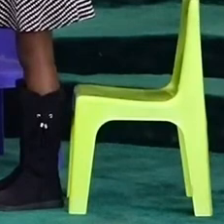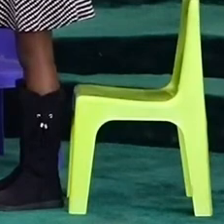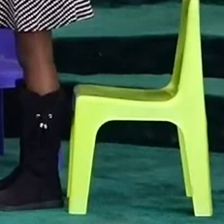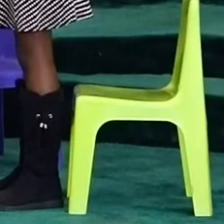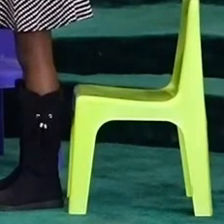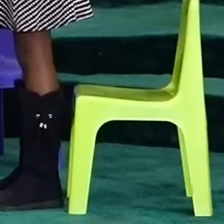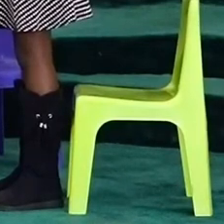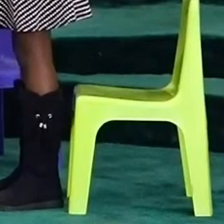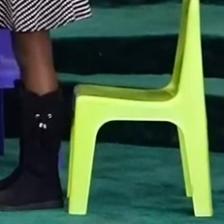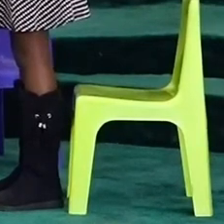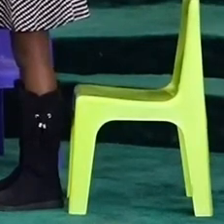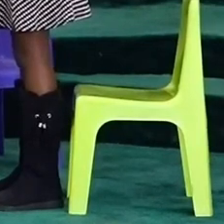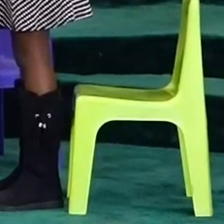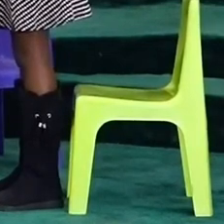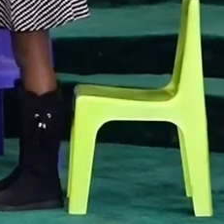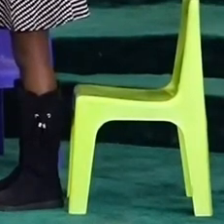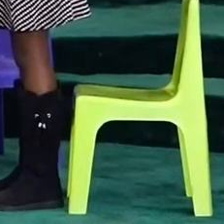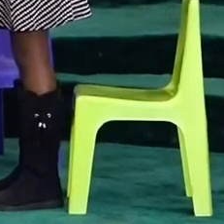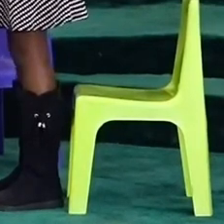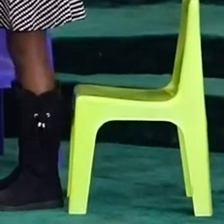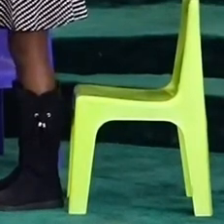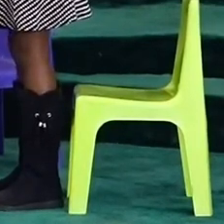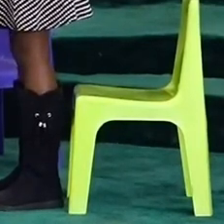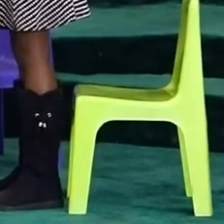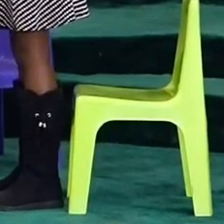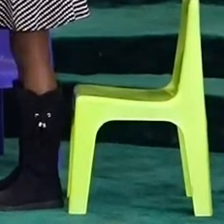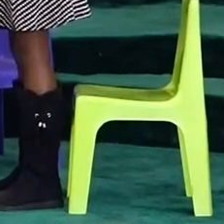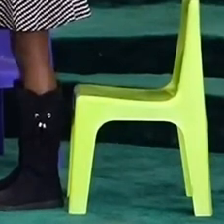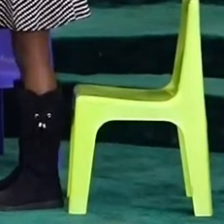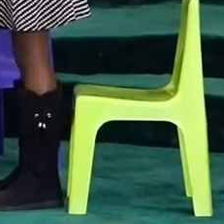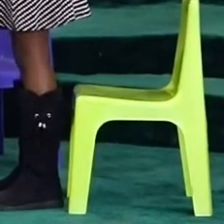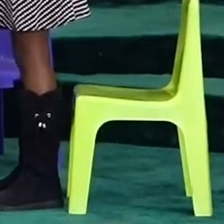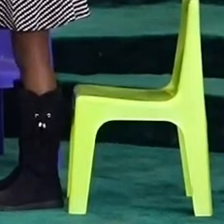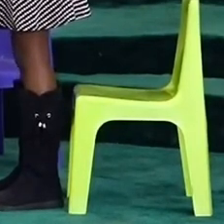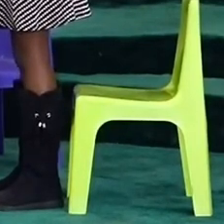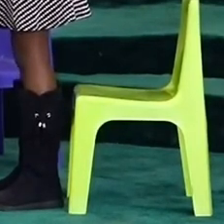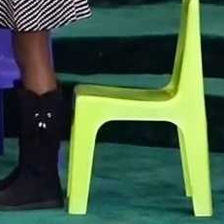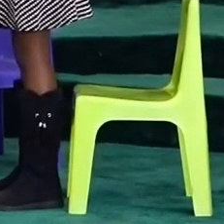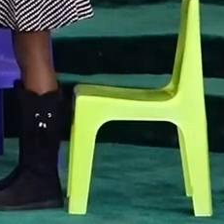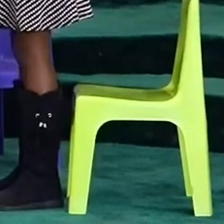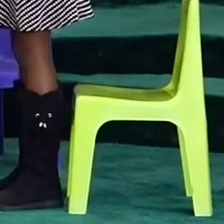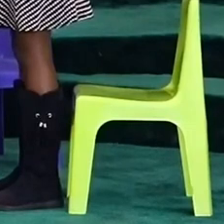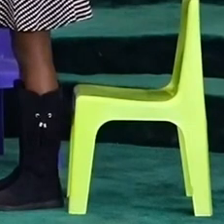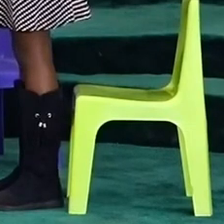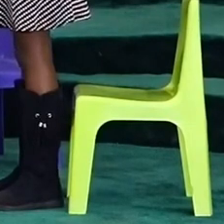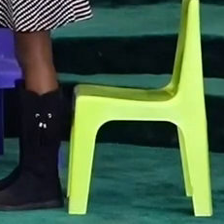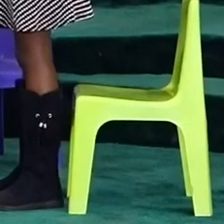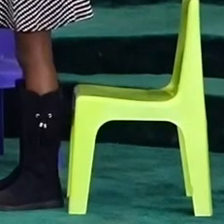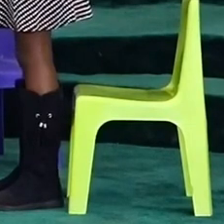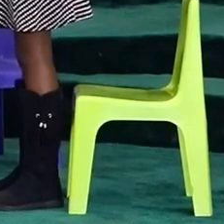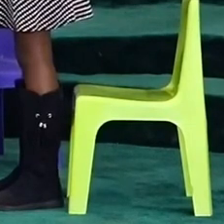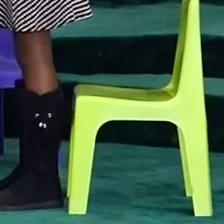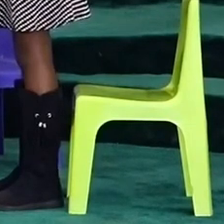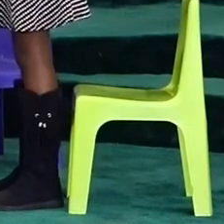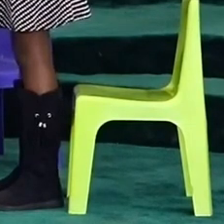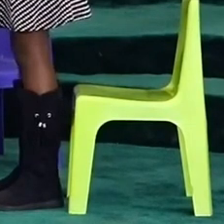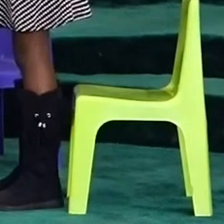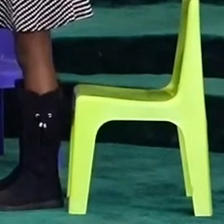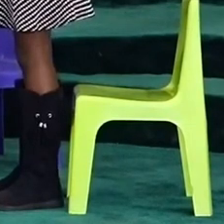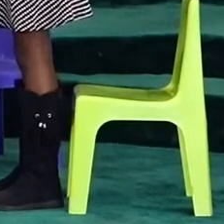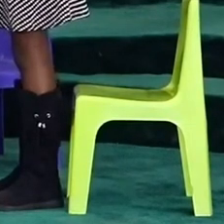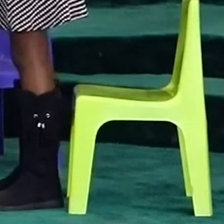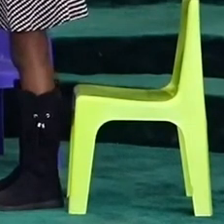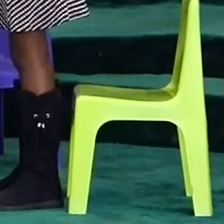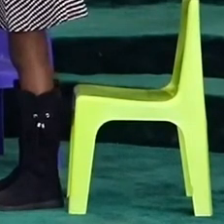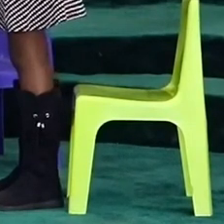us? Let's pray. Our kind and loving Father, thank you for this day. Thank you for the gift of life. As now we are